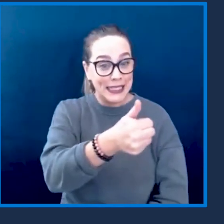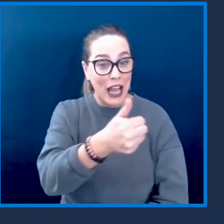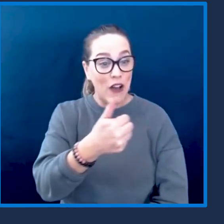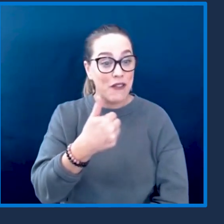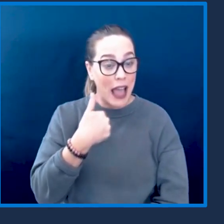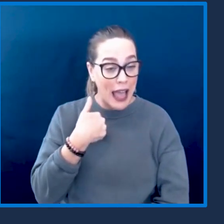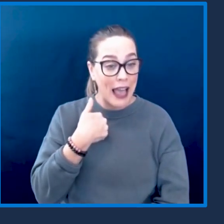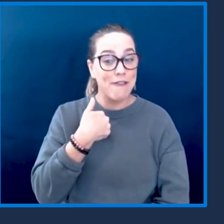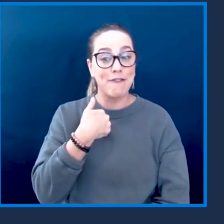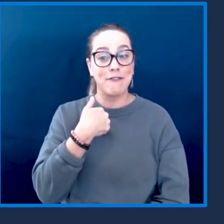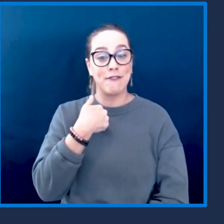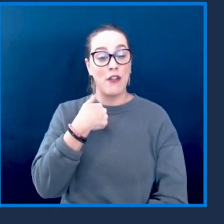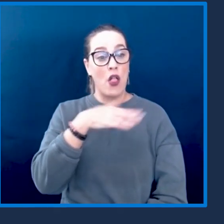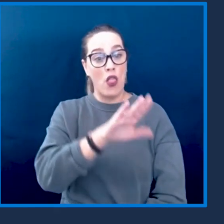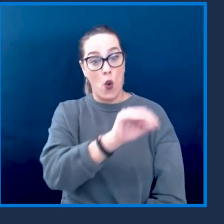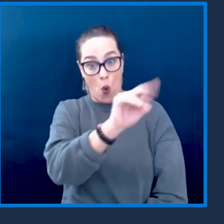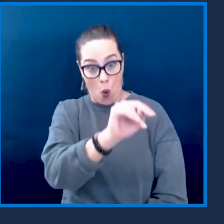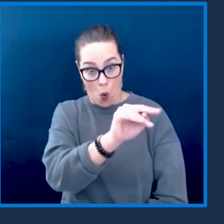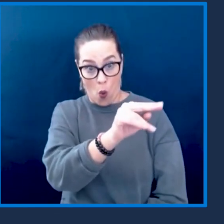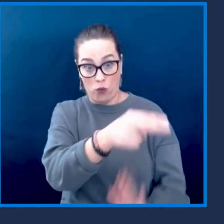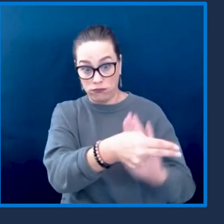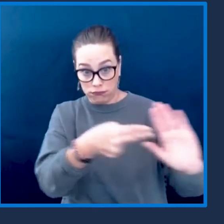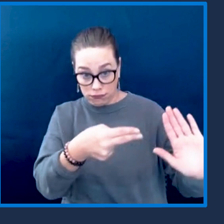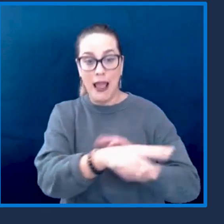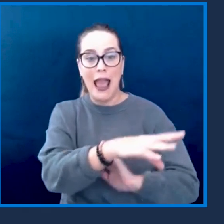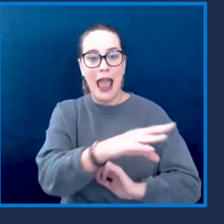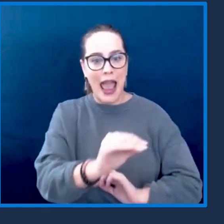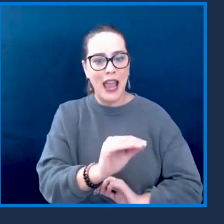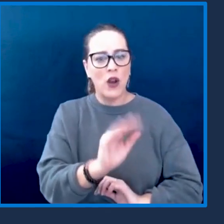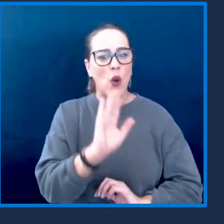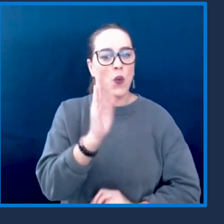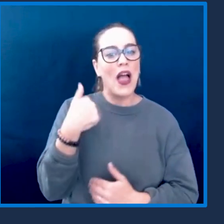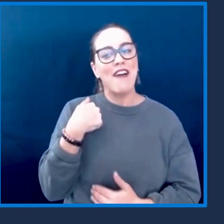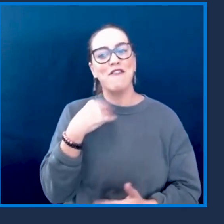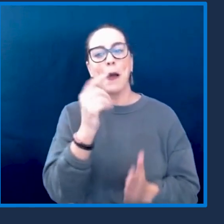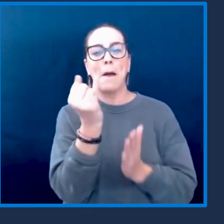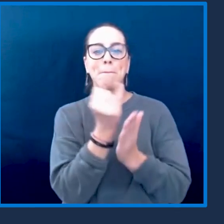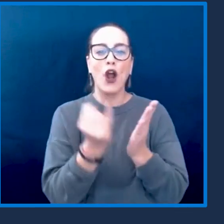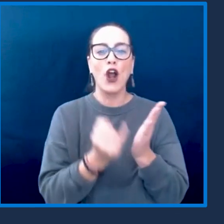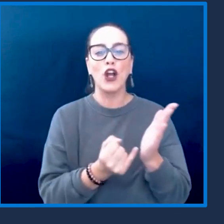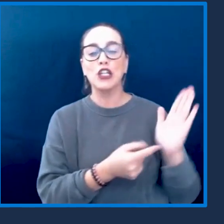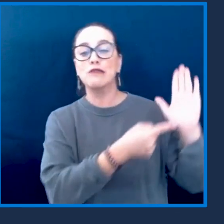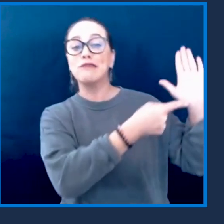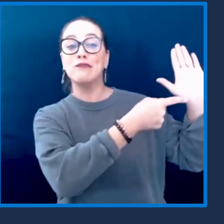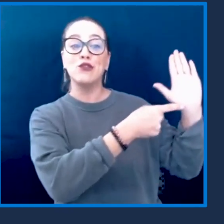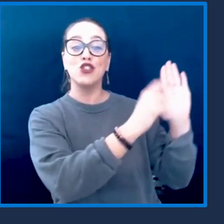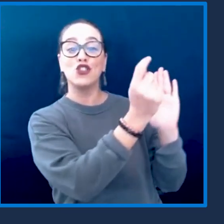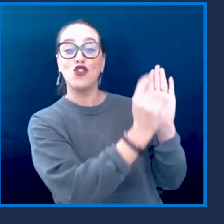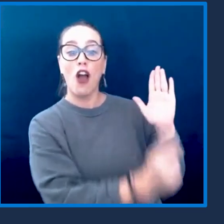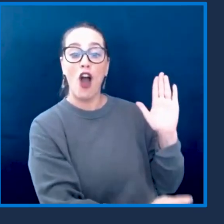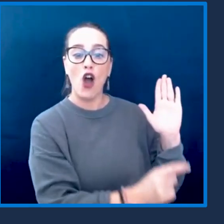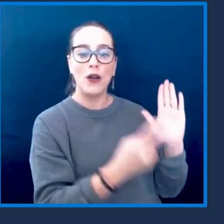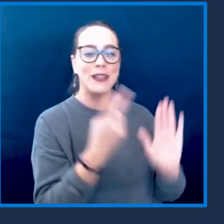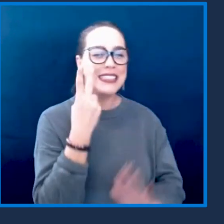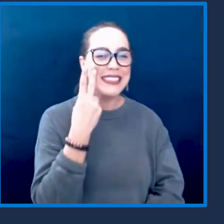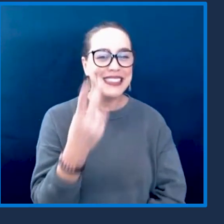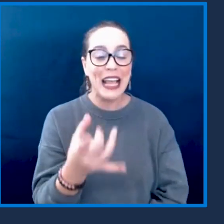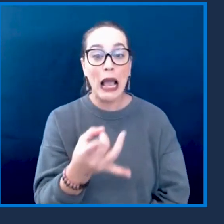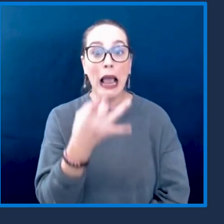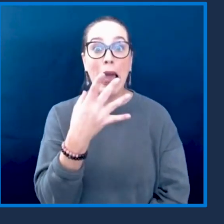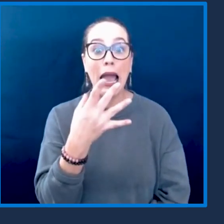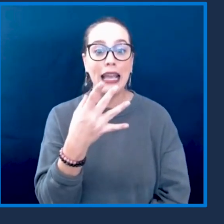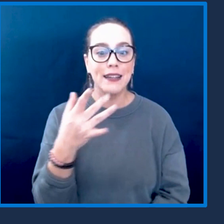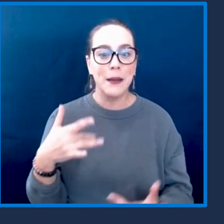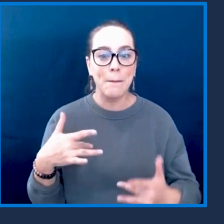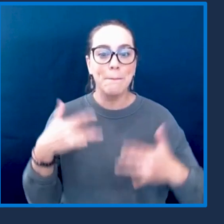they enthusiastically are holding up a marker and drawing on a board that has a light bulb, an excited